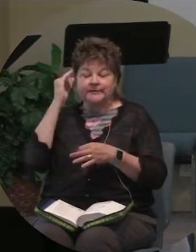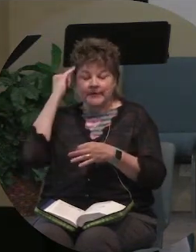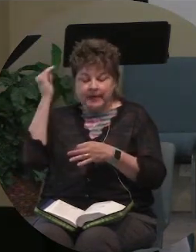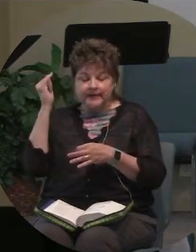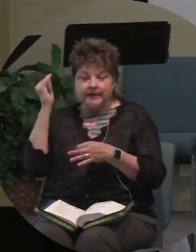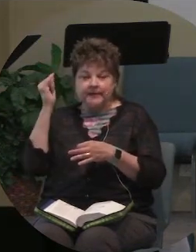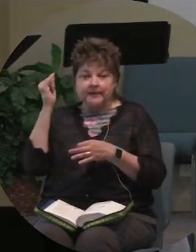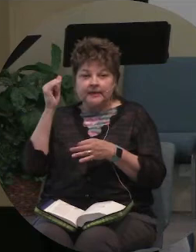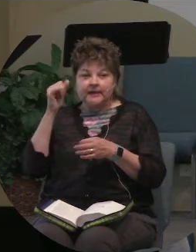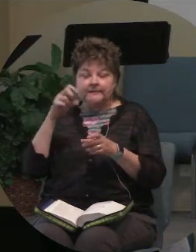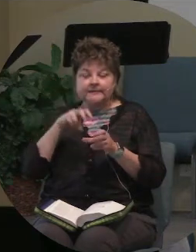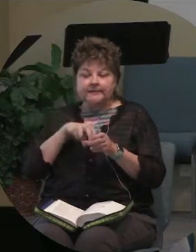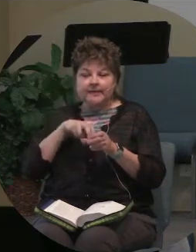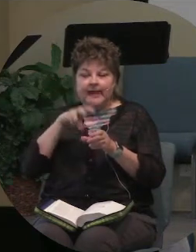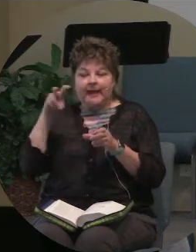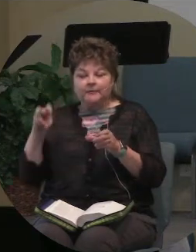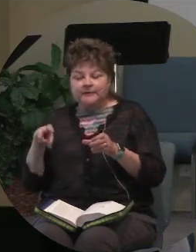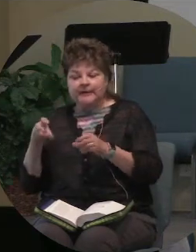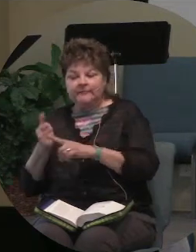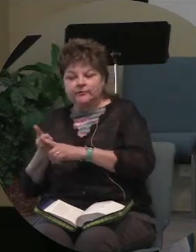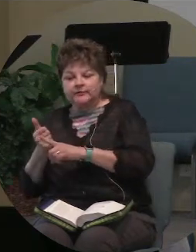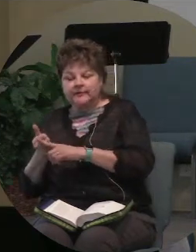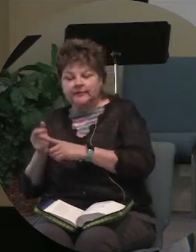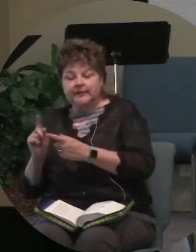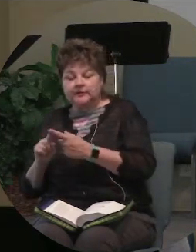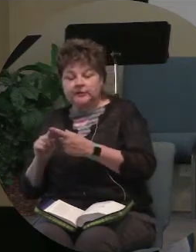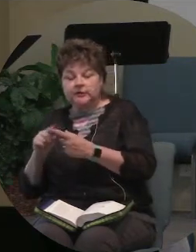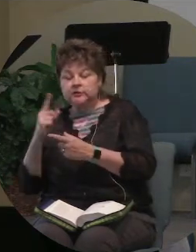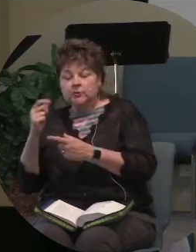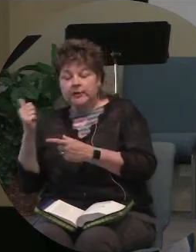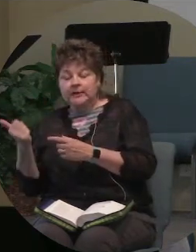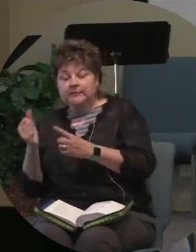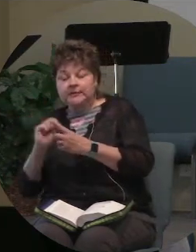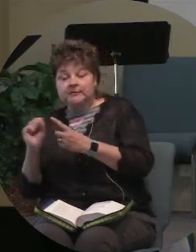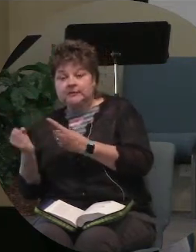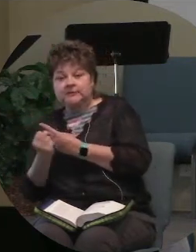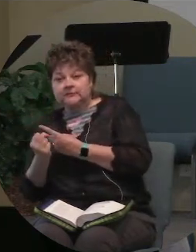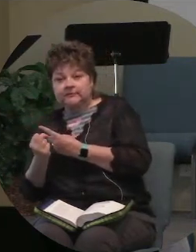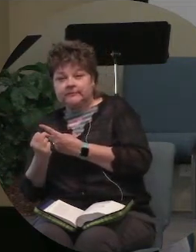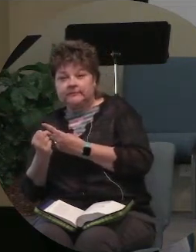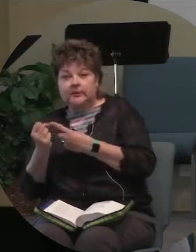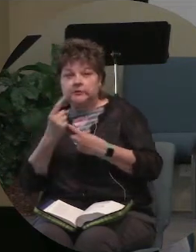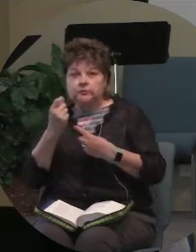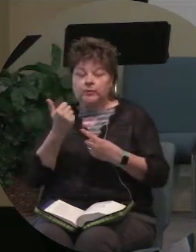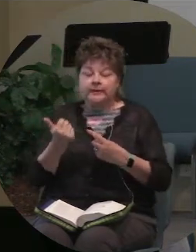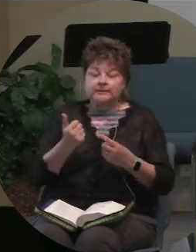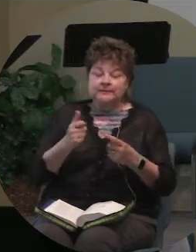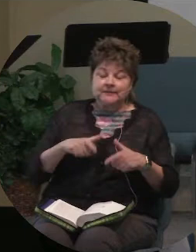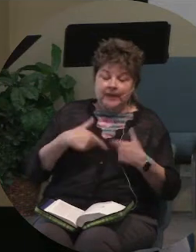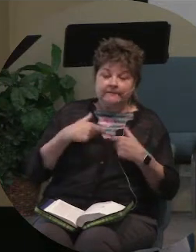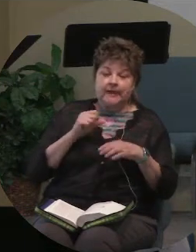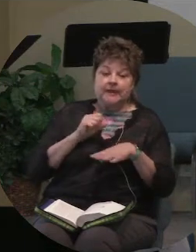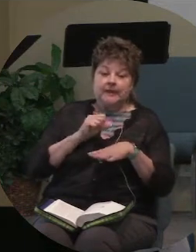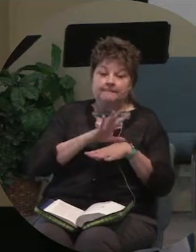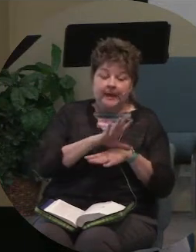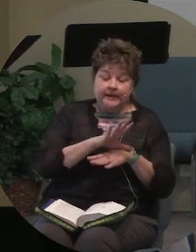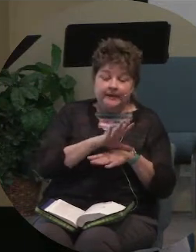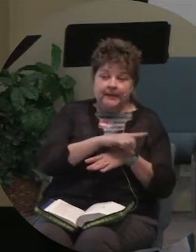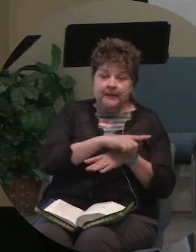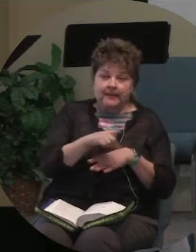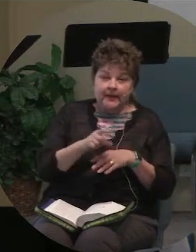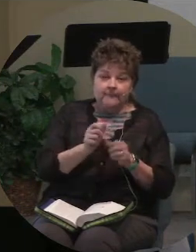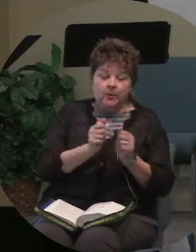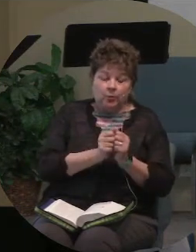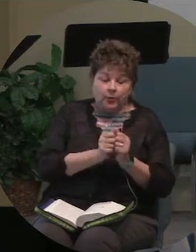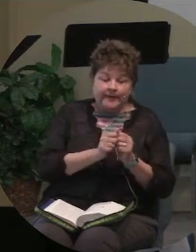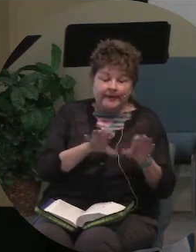stepping outside of yourself and into someone else's circumstances, someone else's lives, and impacting them with an